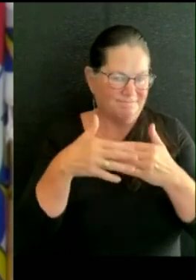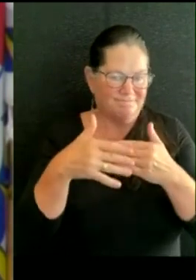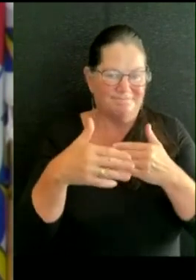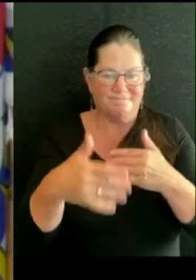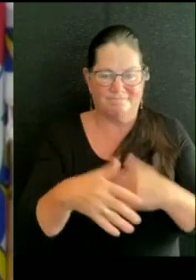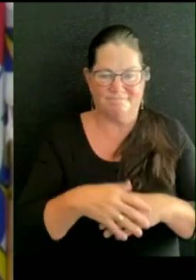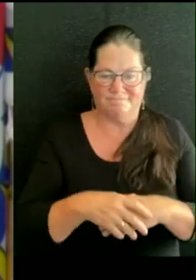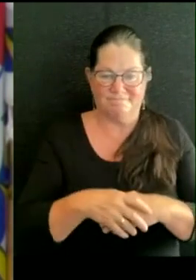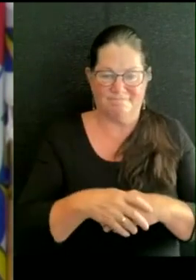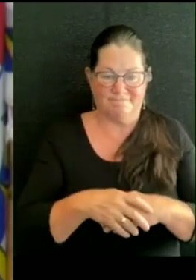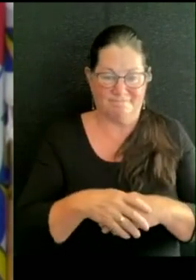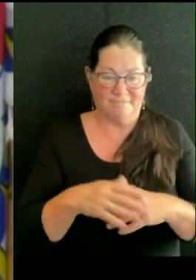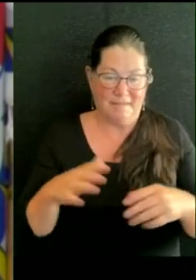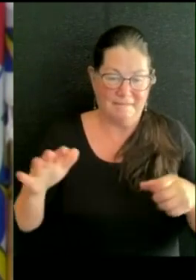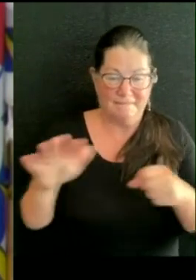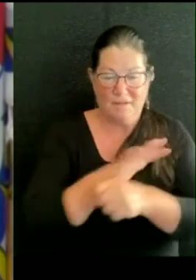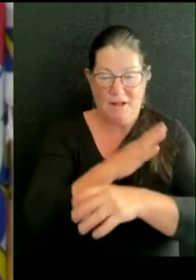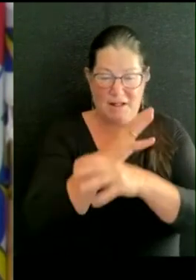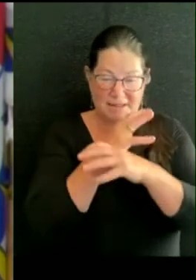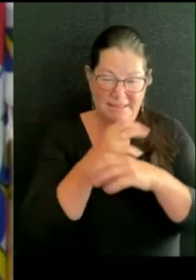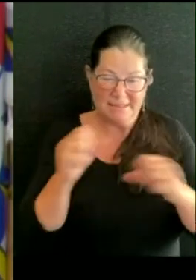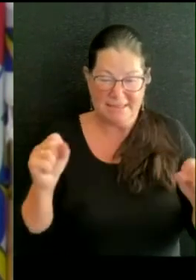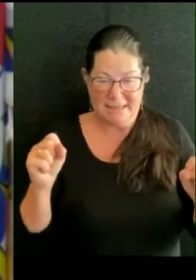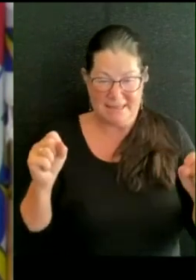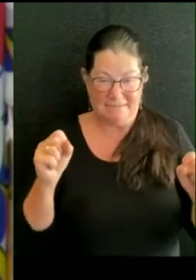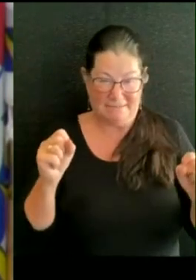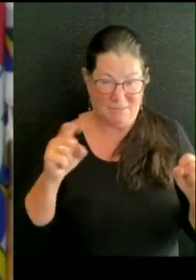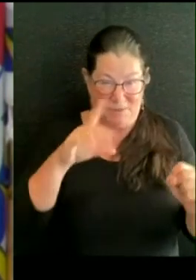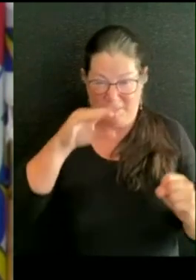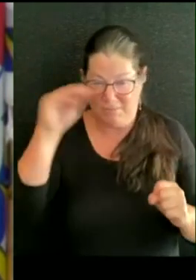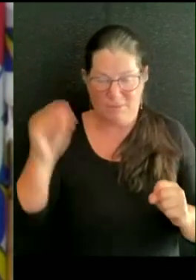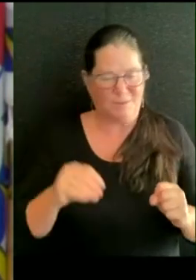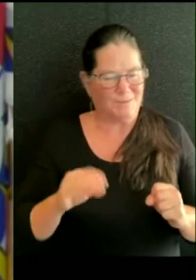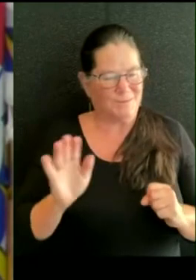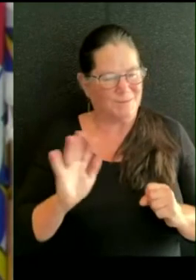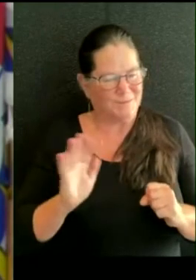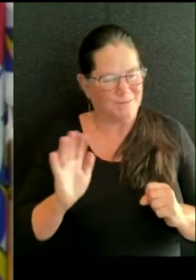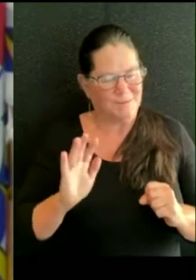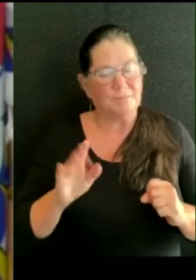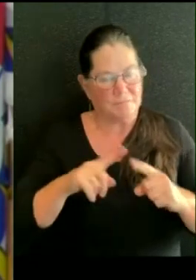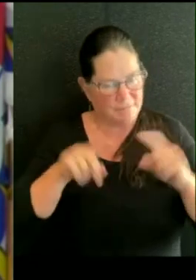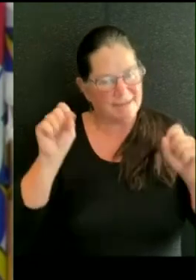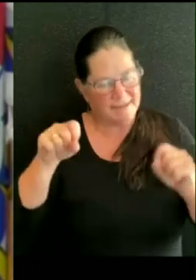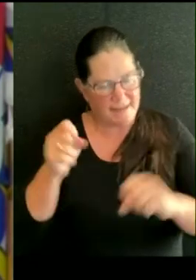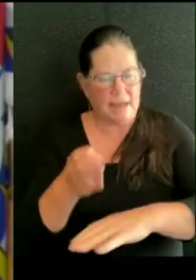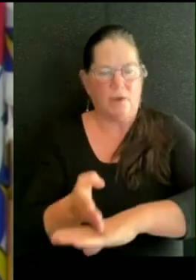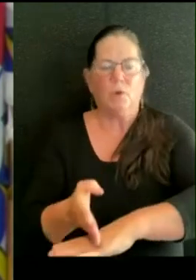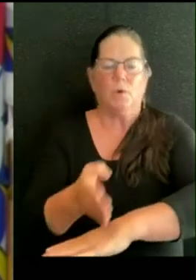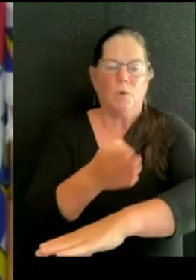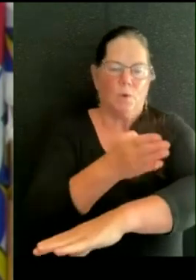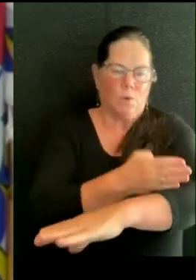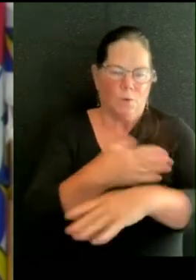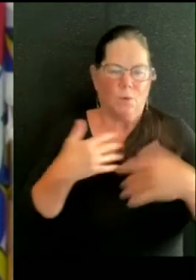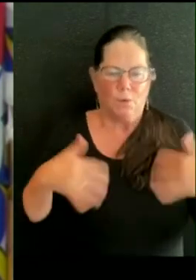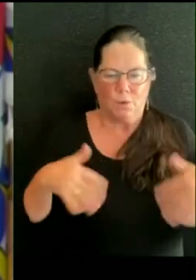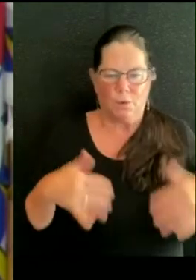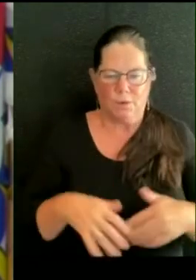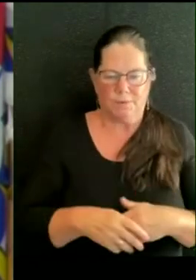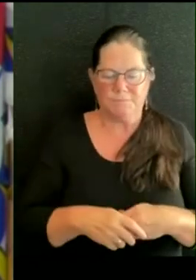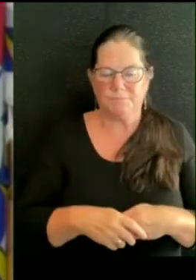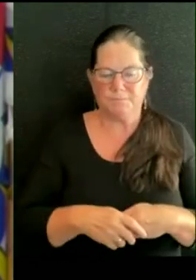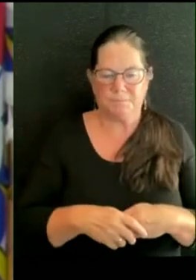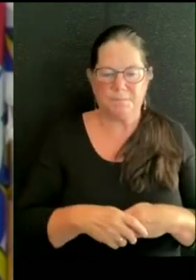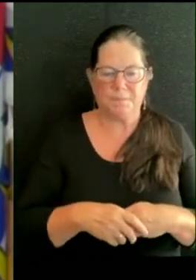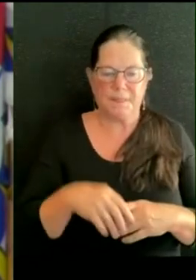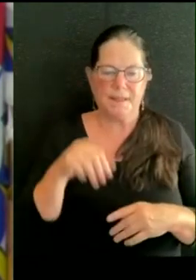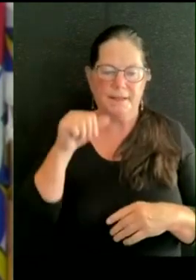in those areas, but great progress is being made. The fire, as many people witnessed yesterday and will likely see again today,